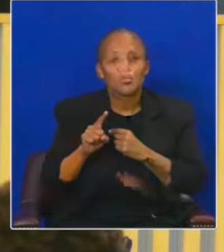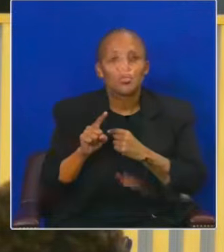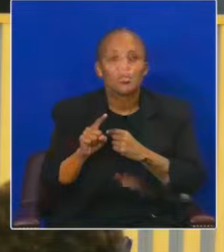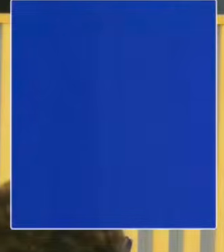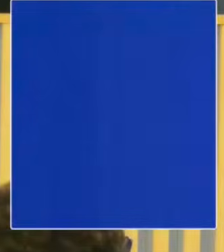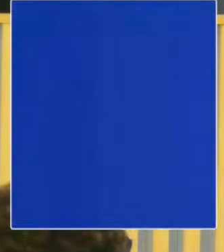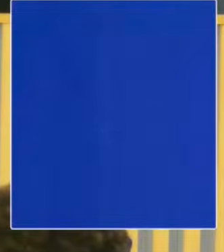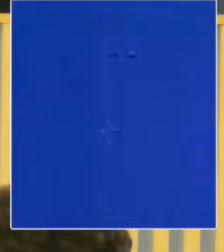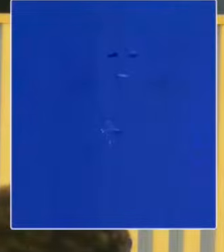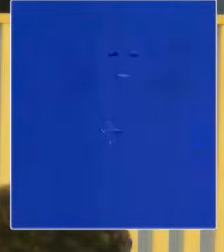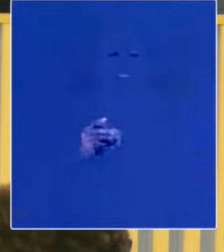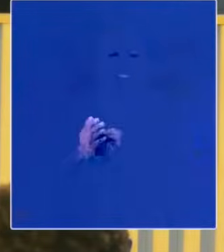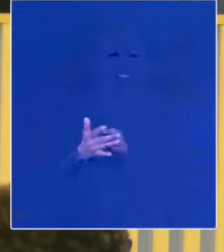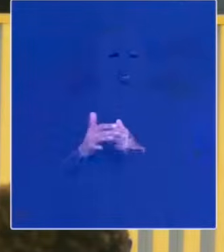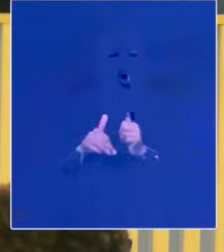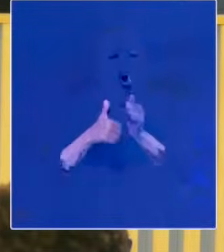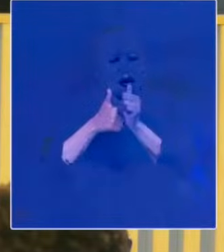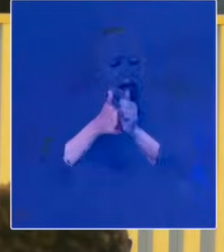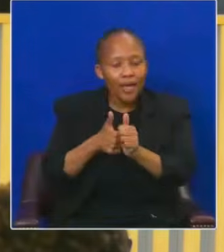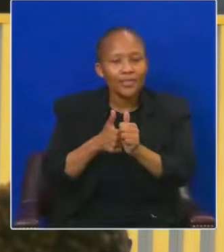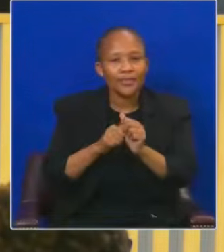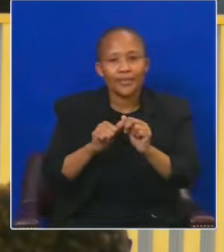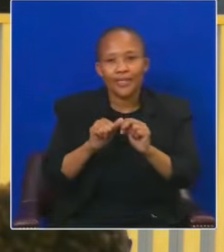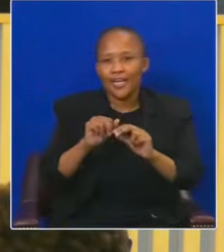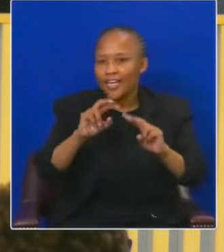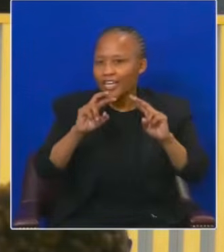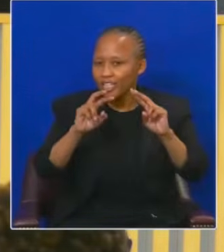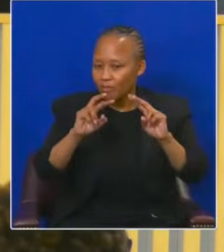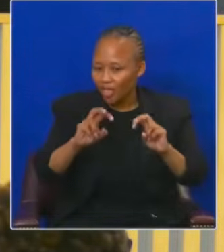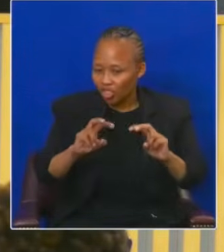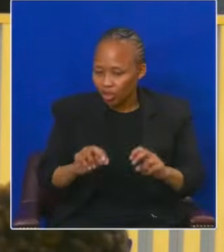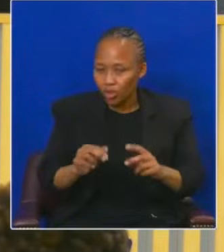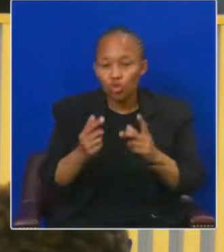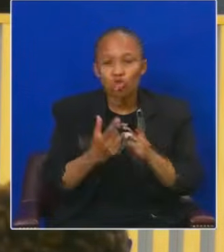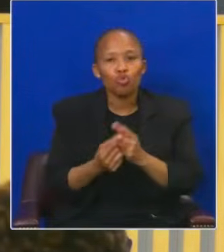compliance inspections in terms of the Firearm Control Act,